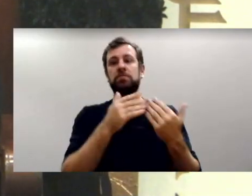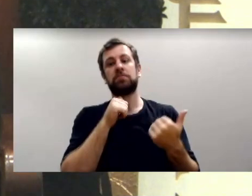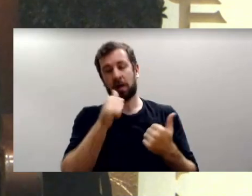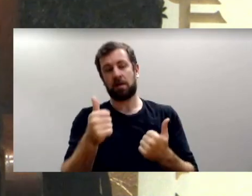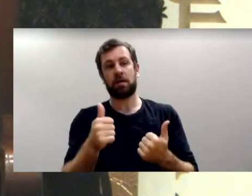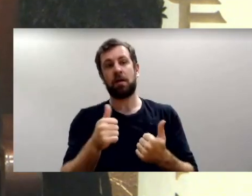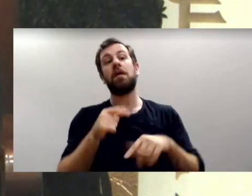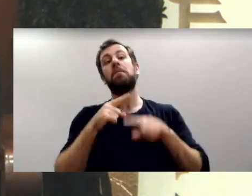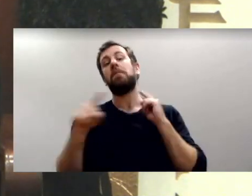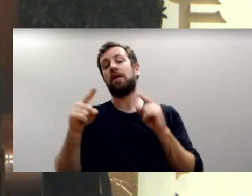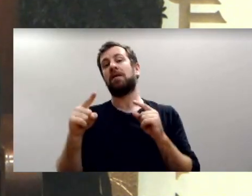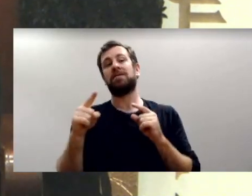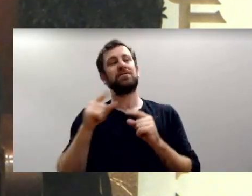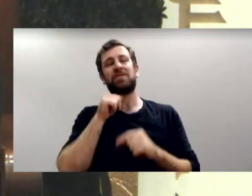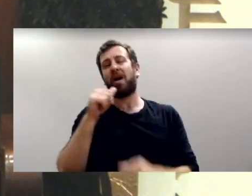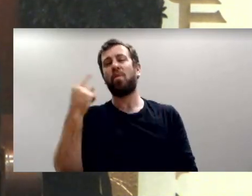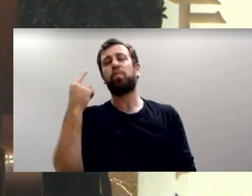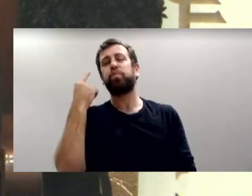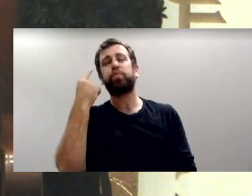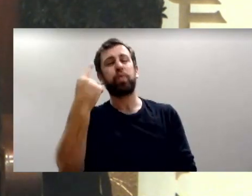But there was not a single